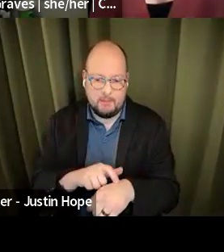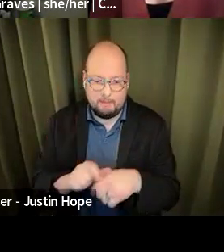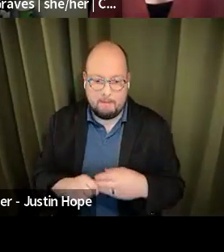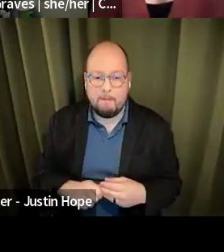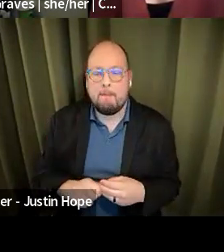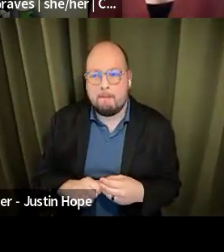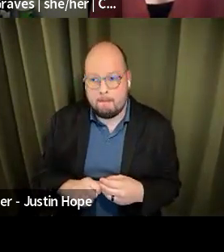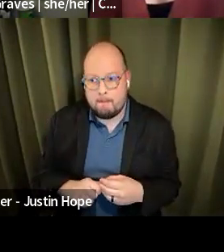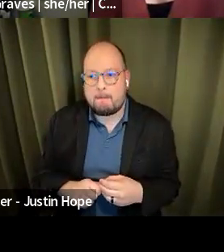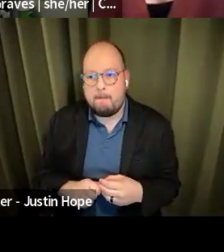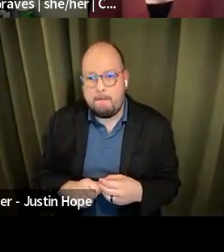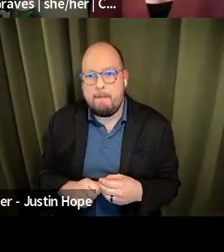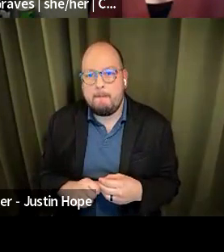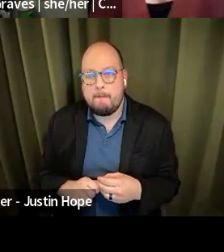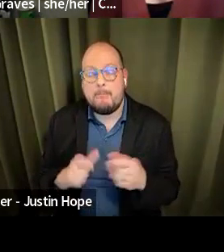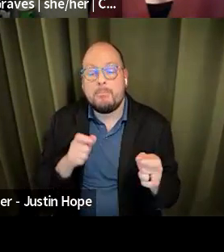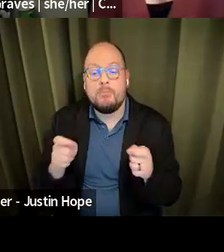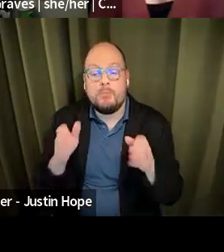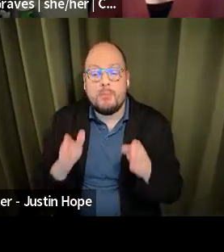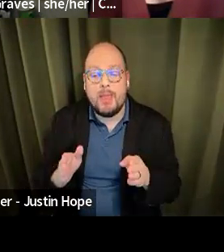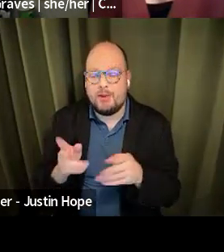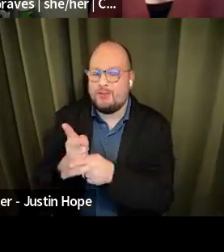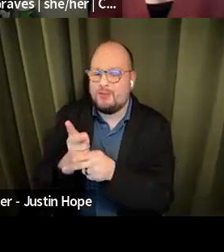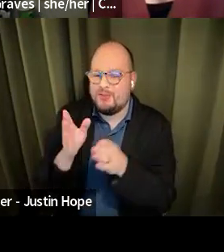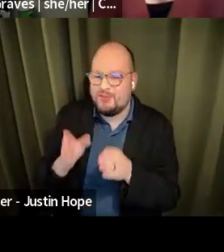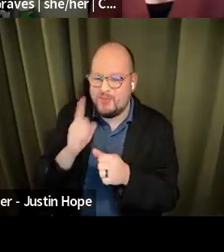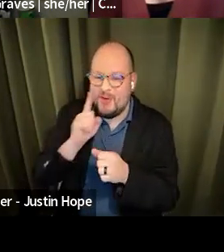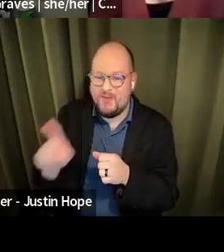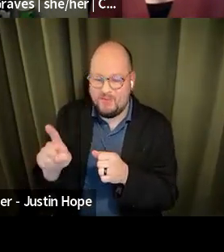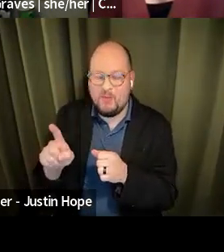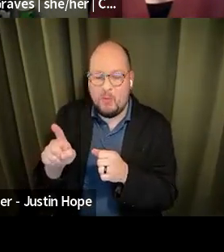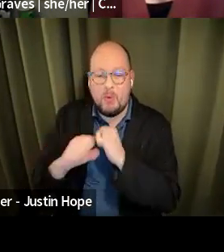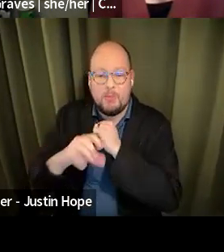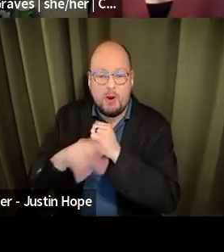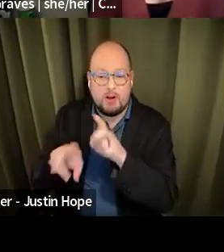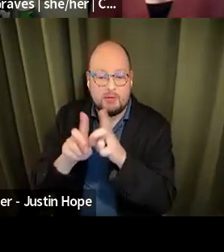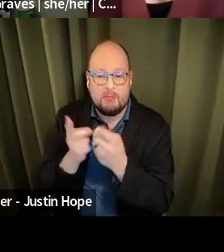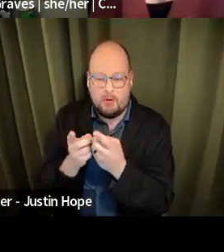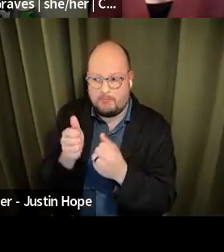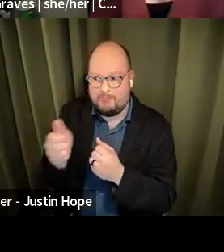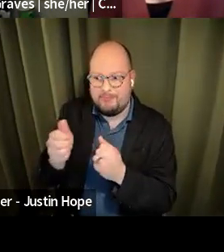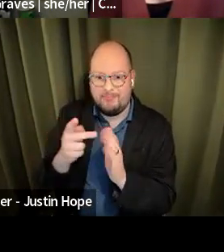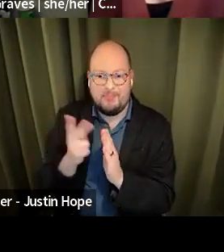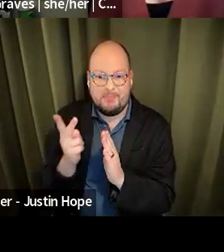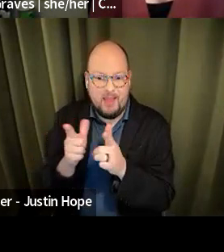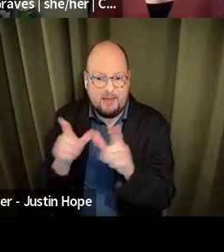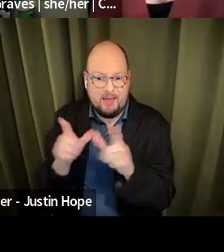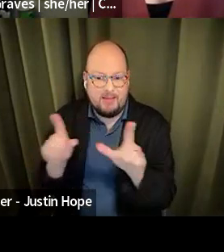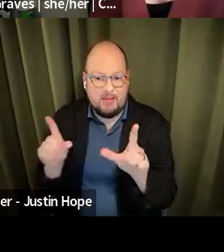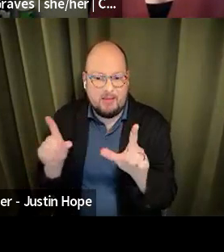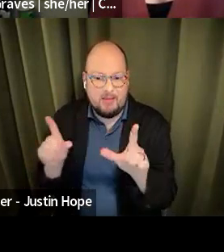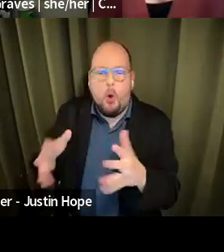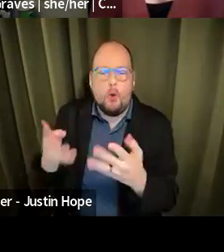manager and the supervisor of the marketing department are bilingual, and they actually had to pass the process to make sure that